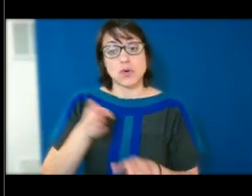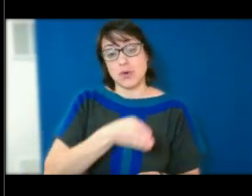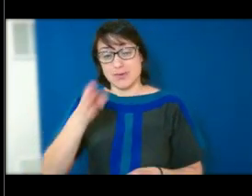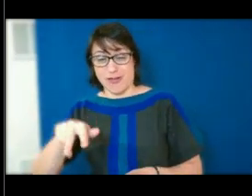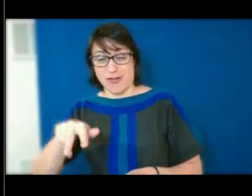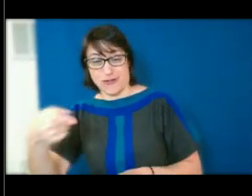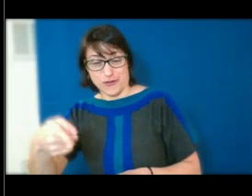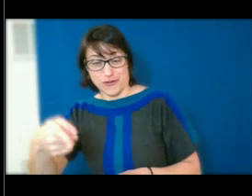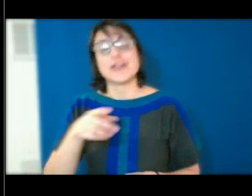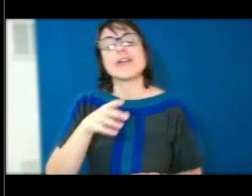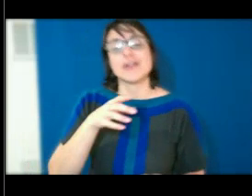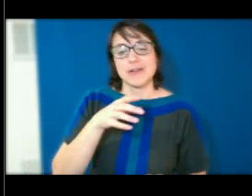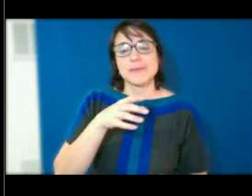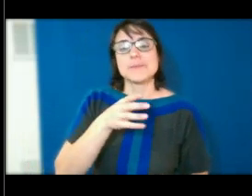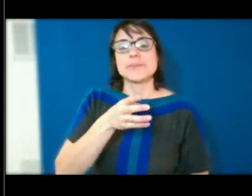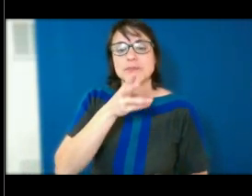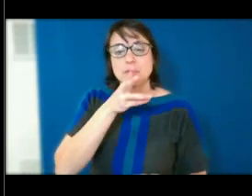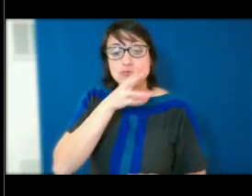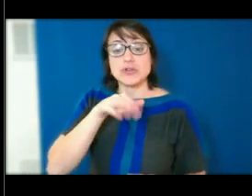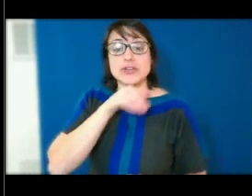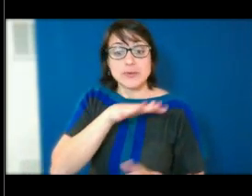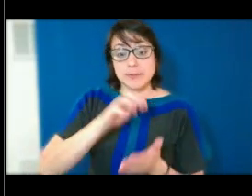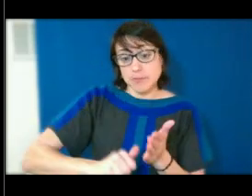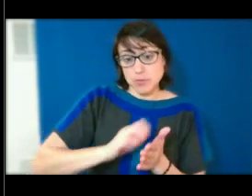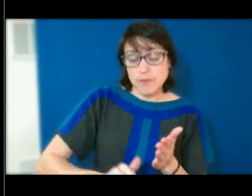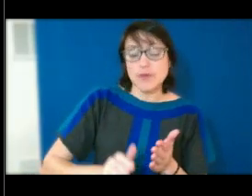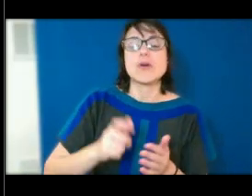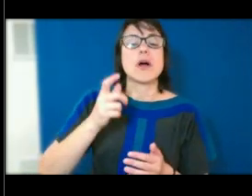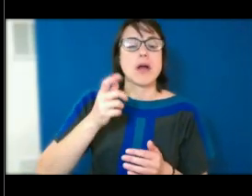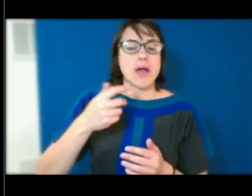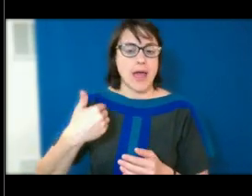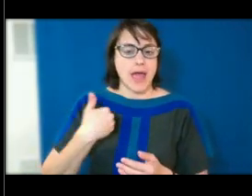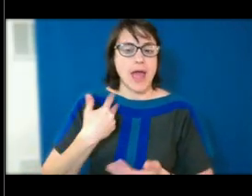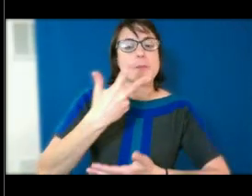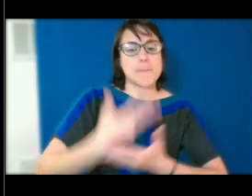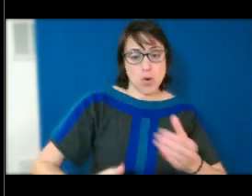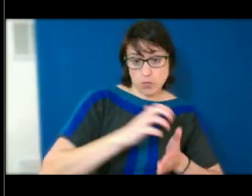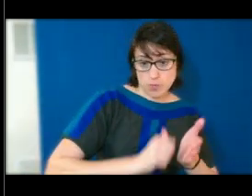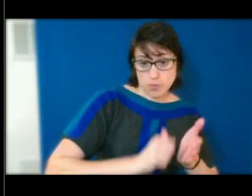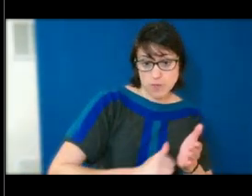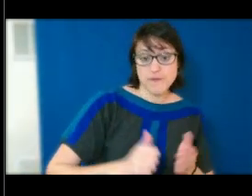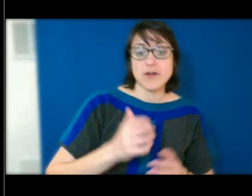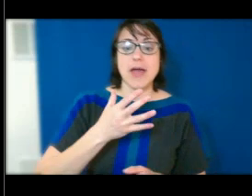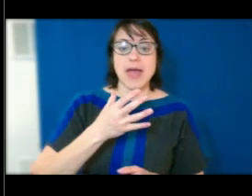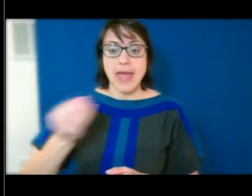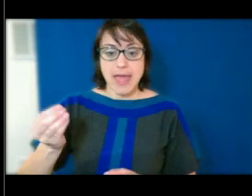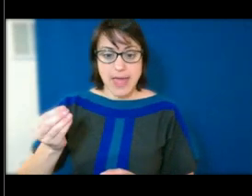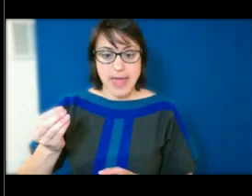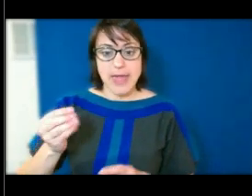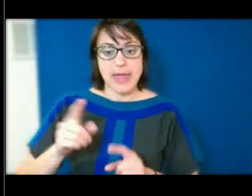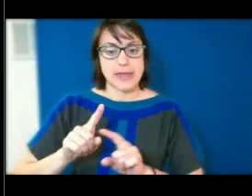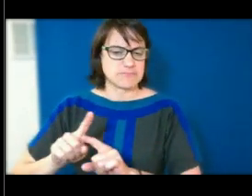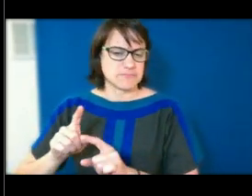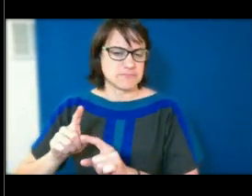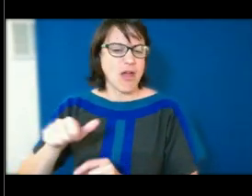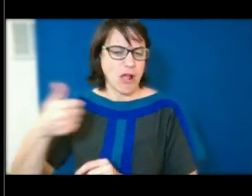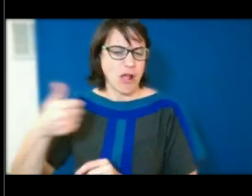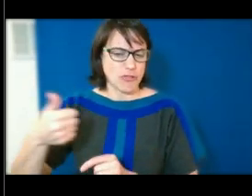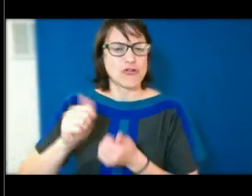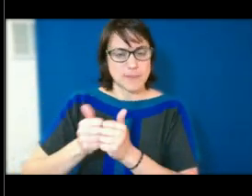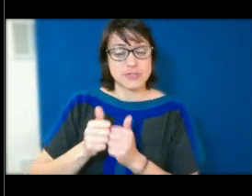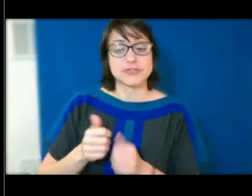had both their removal and their interception competitions. Removal for locally driven, community-based marine debris removal projects,